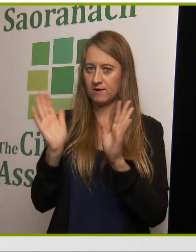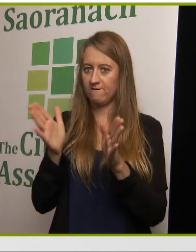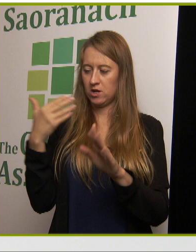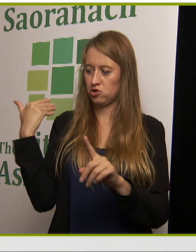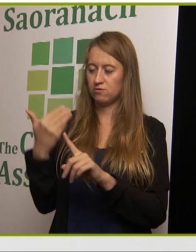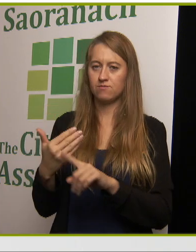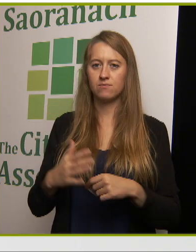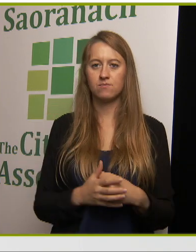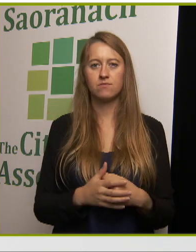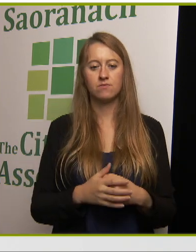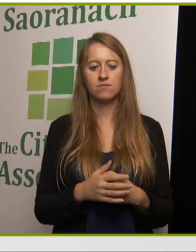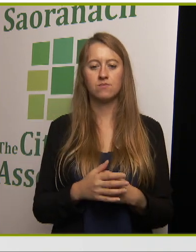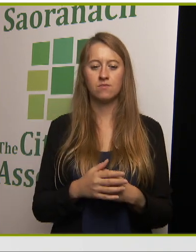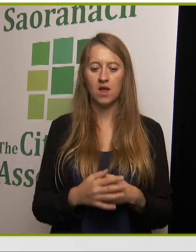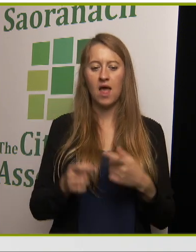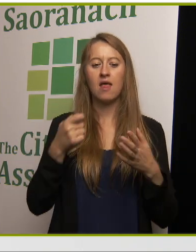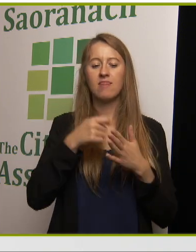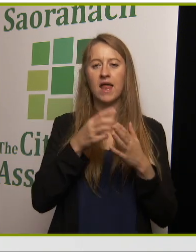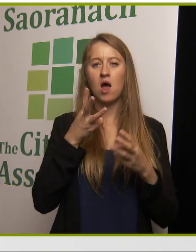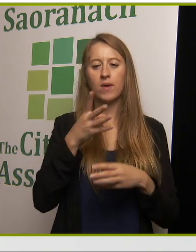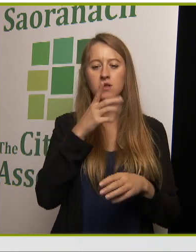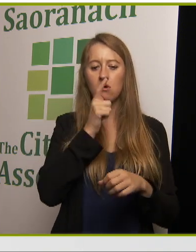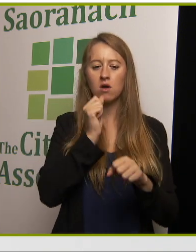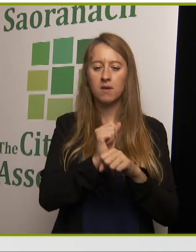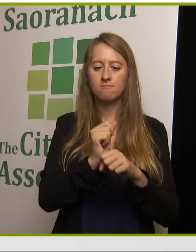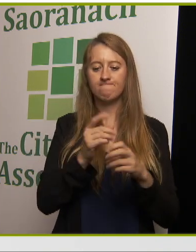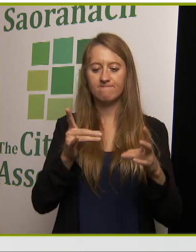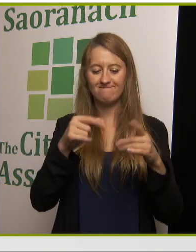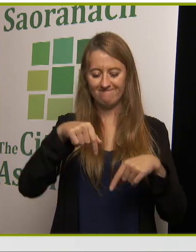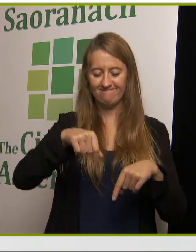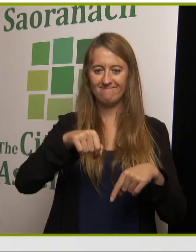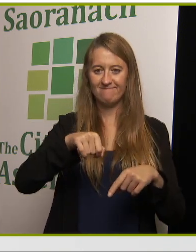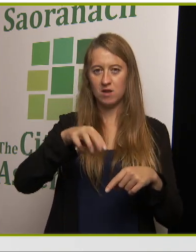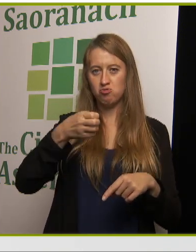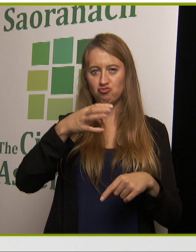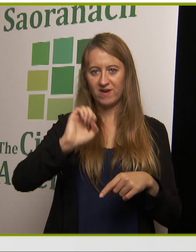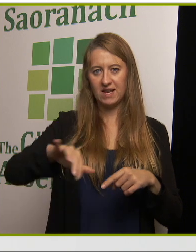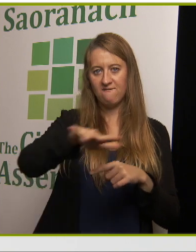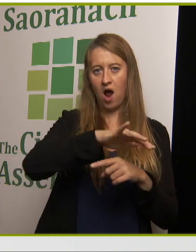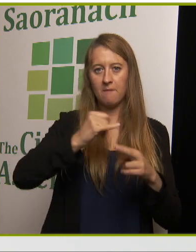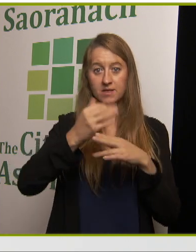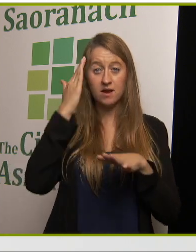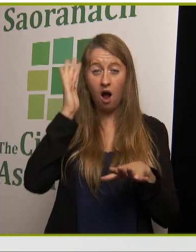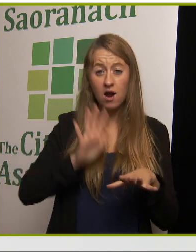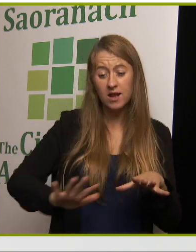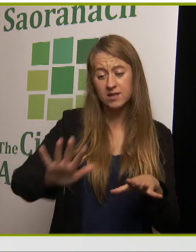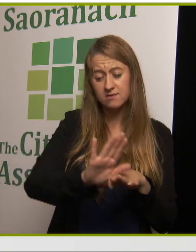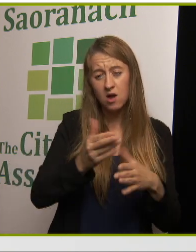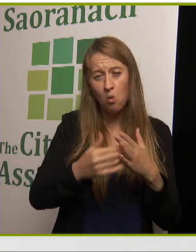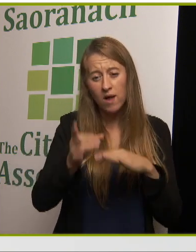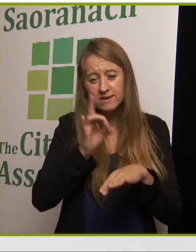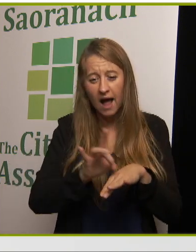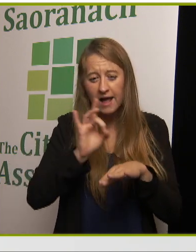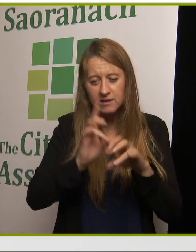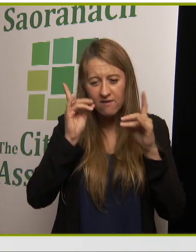I want to, of course, tell you about what sort of health we have for the marine environment in Ireland in terms of biodiversity.